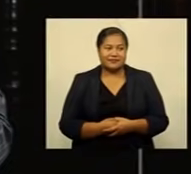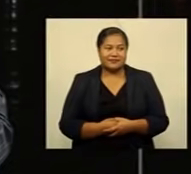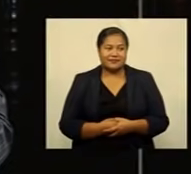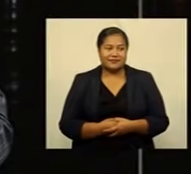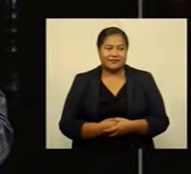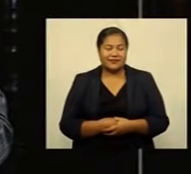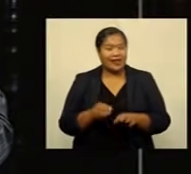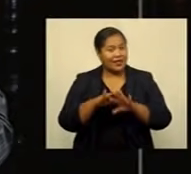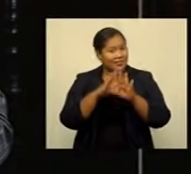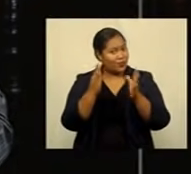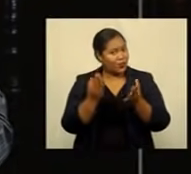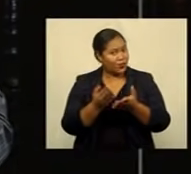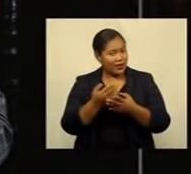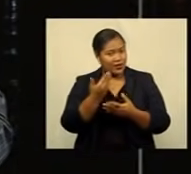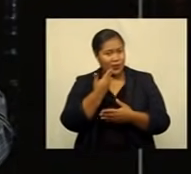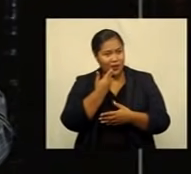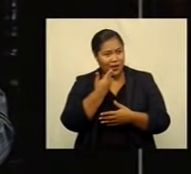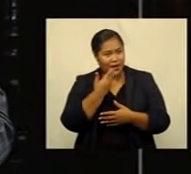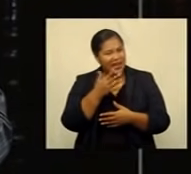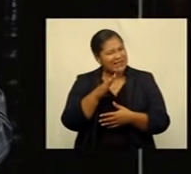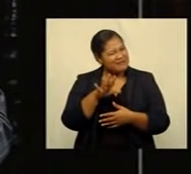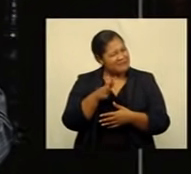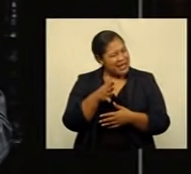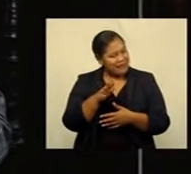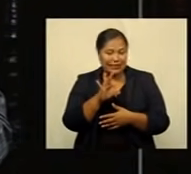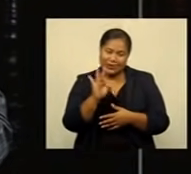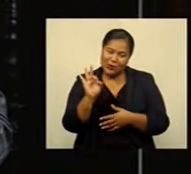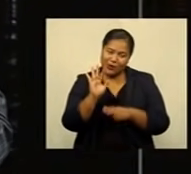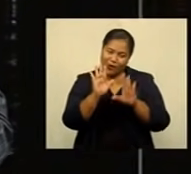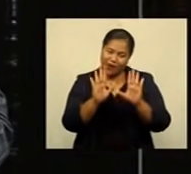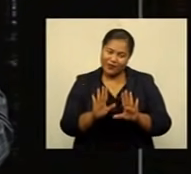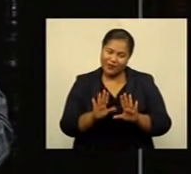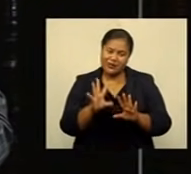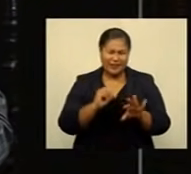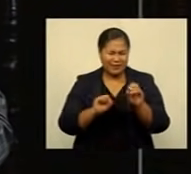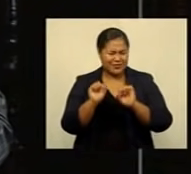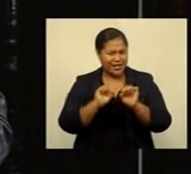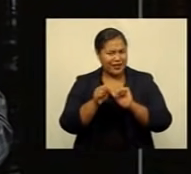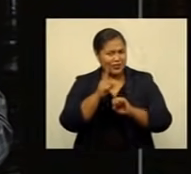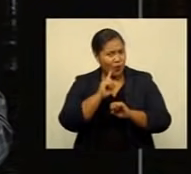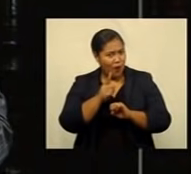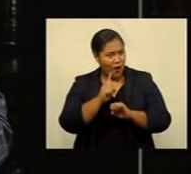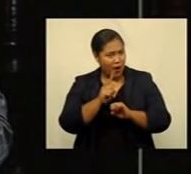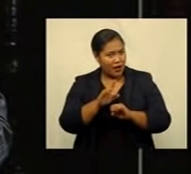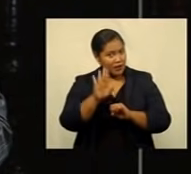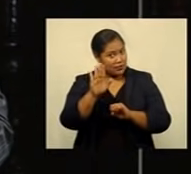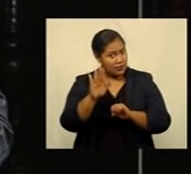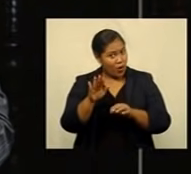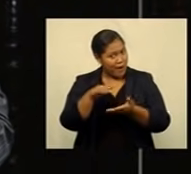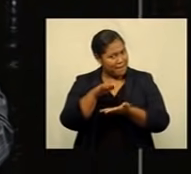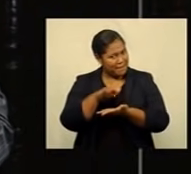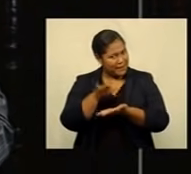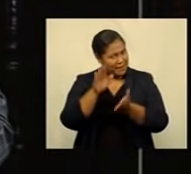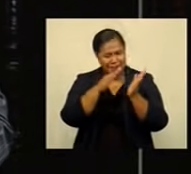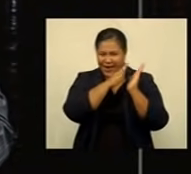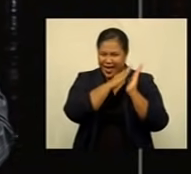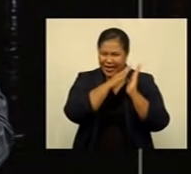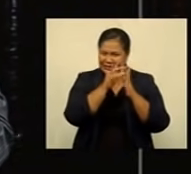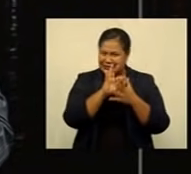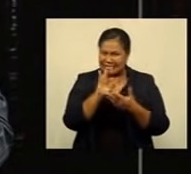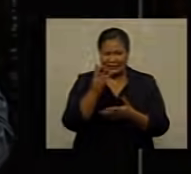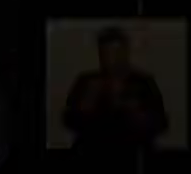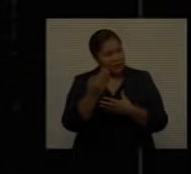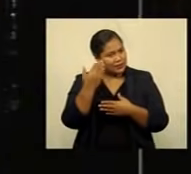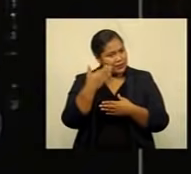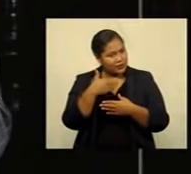In the world of the weird and maybe not so wonderful, some scientists have warned that your bed is gross. Take a look at why they're